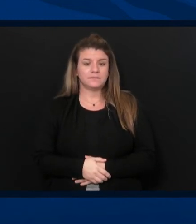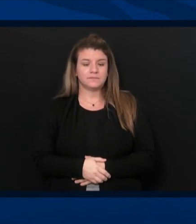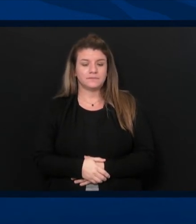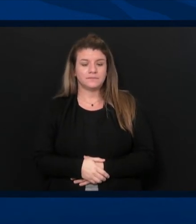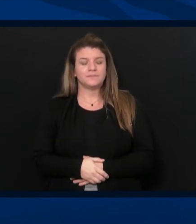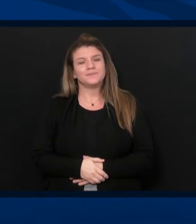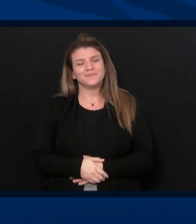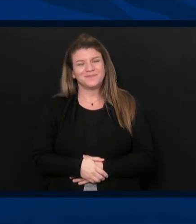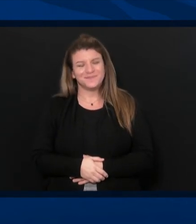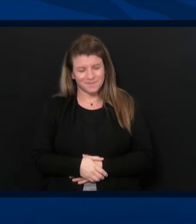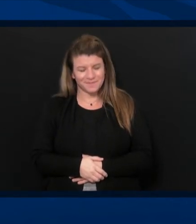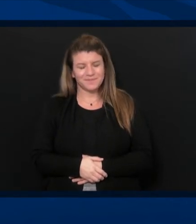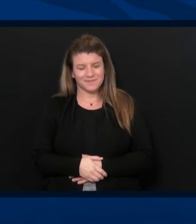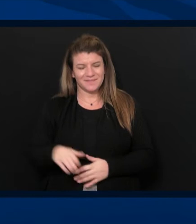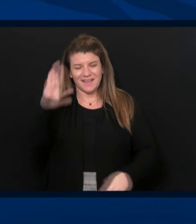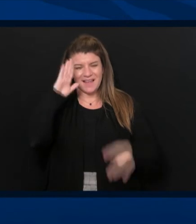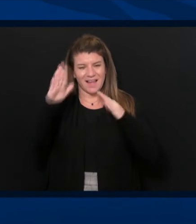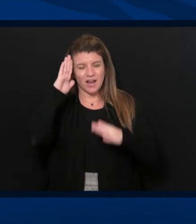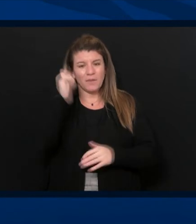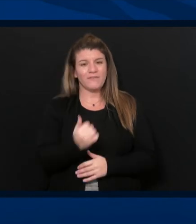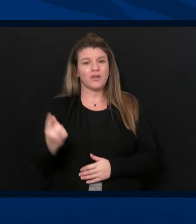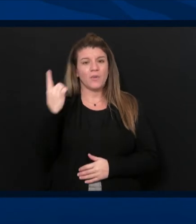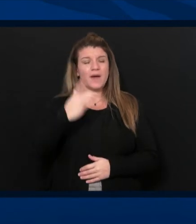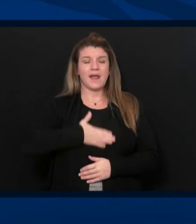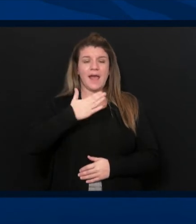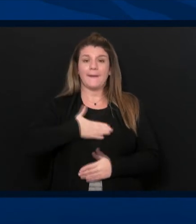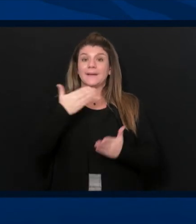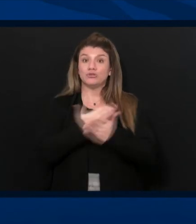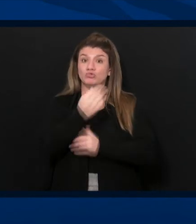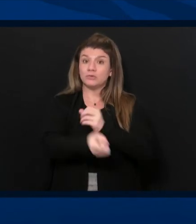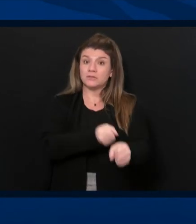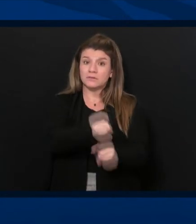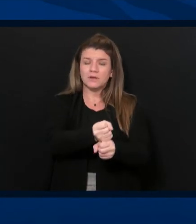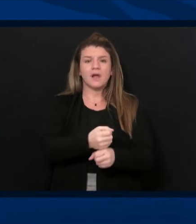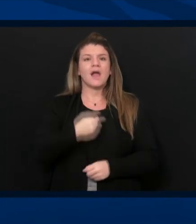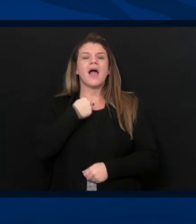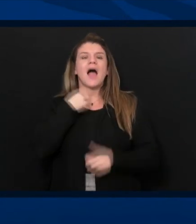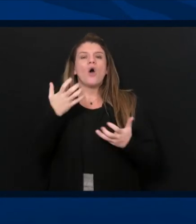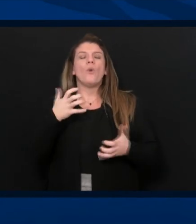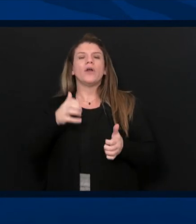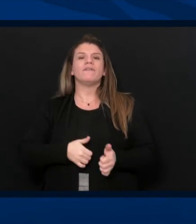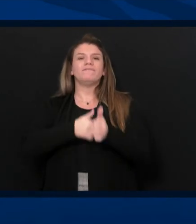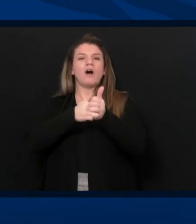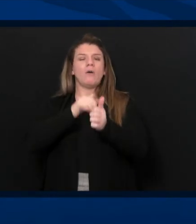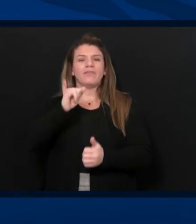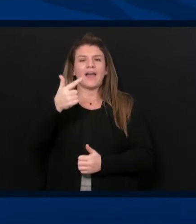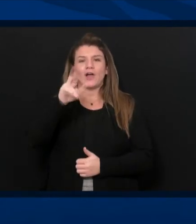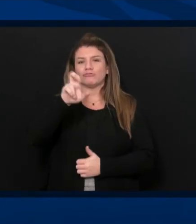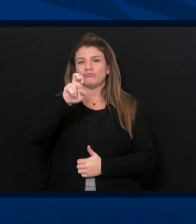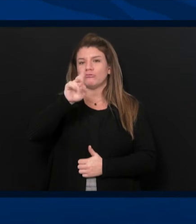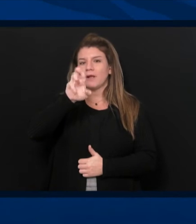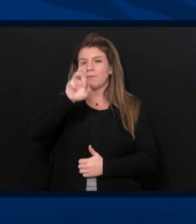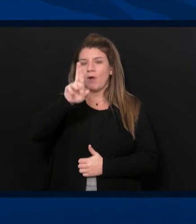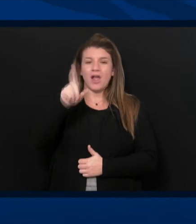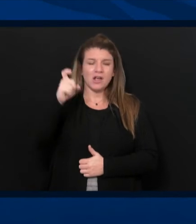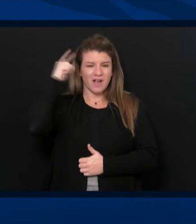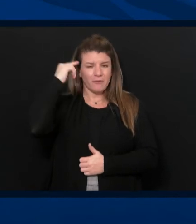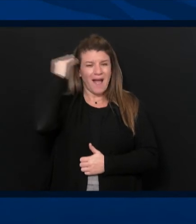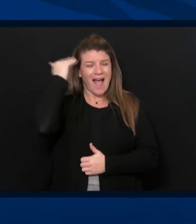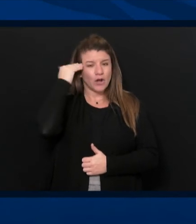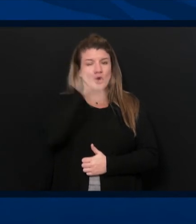Hi, all. Yeah, Jeanette Dill with AP. Happy New Year to all. I wanted to follow up on the Greenbrier. Governor, I know you're saying